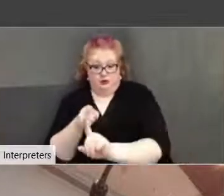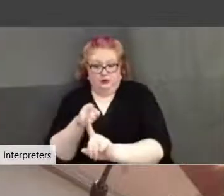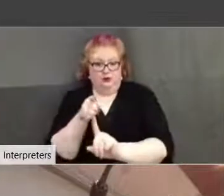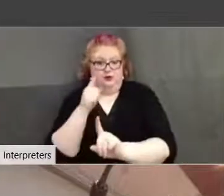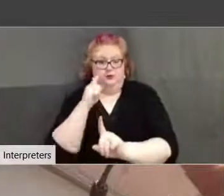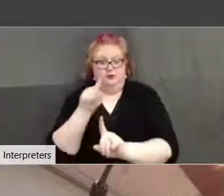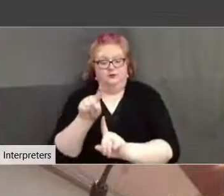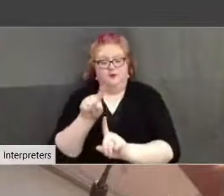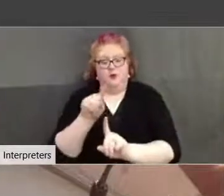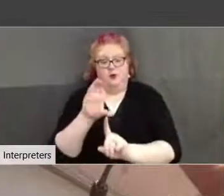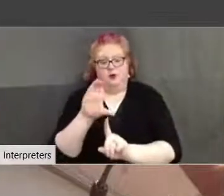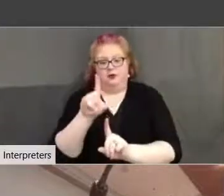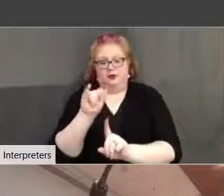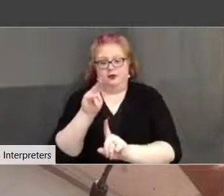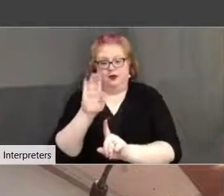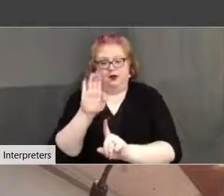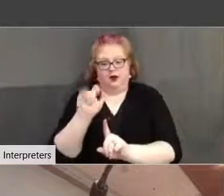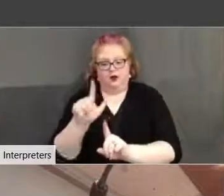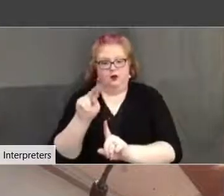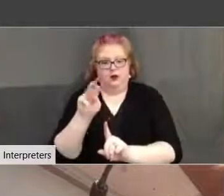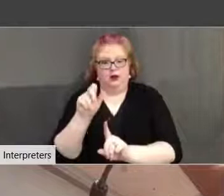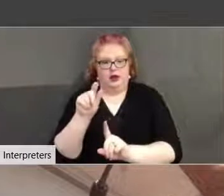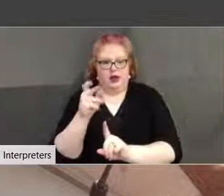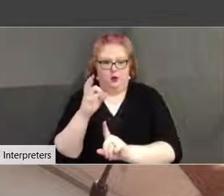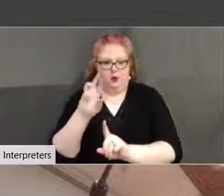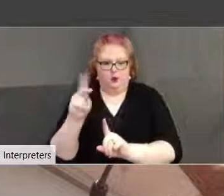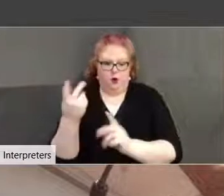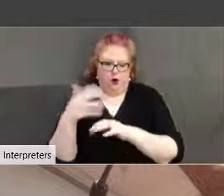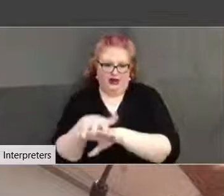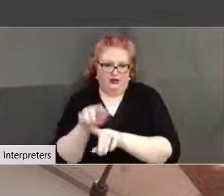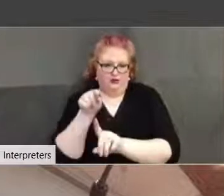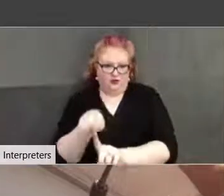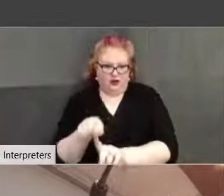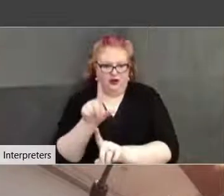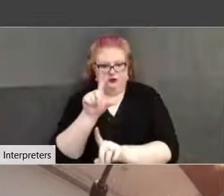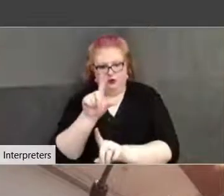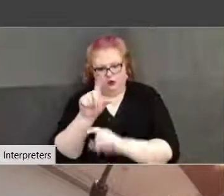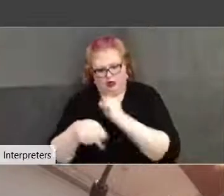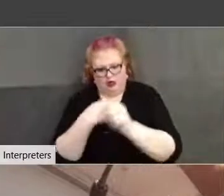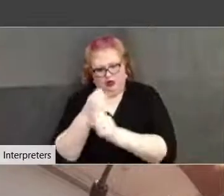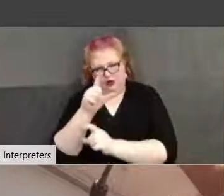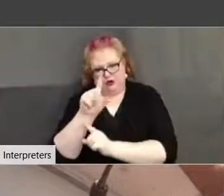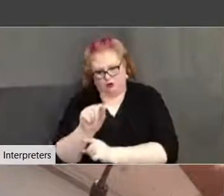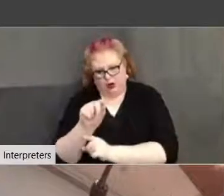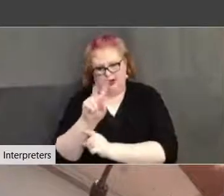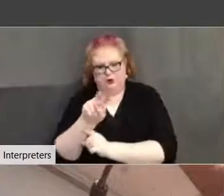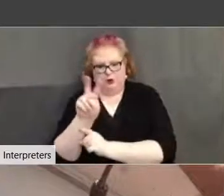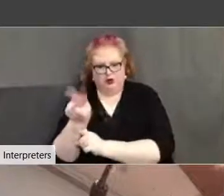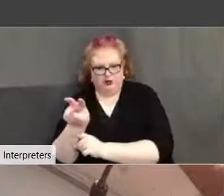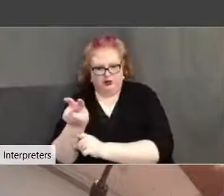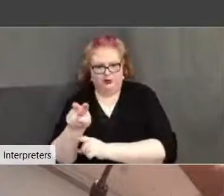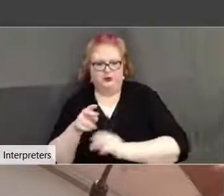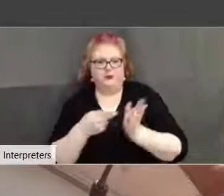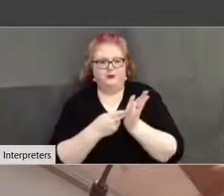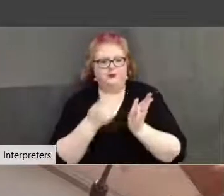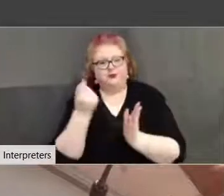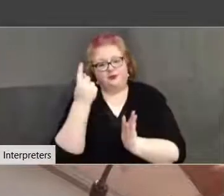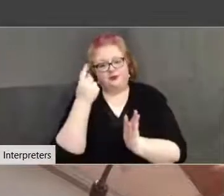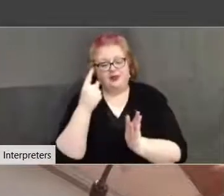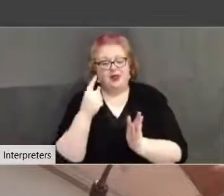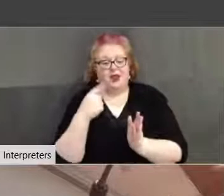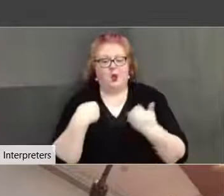take, honestly, from what we understand, that there's even a 3 to 6 month period where you got to kind of get things ramped up from a wellness standpoint as